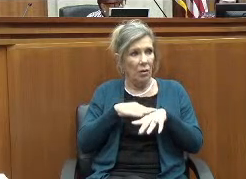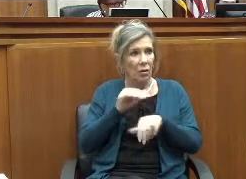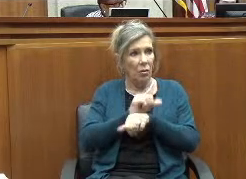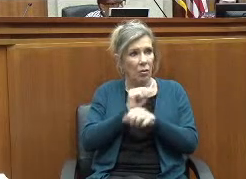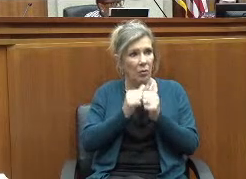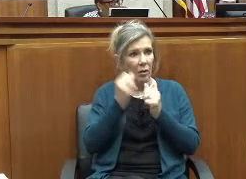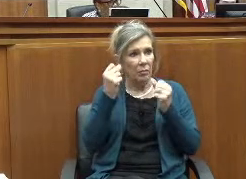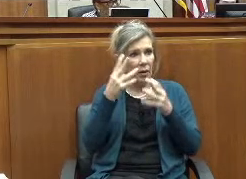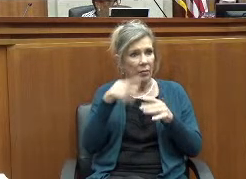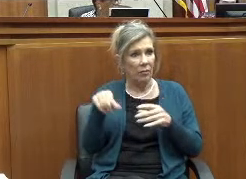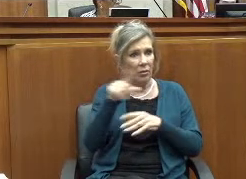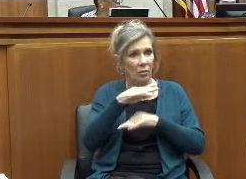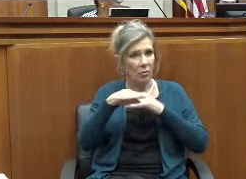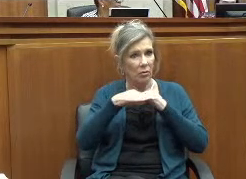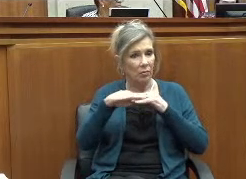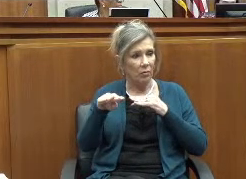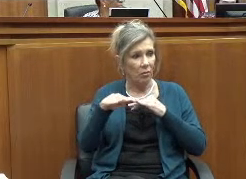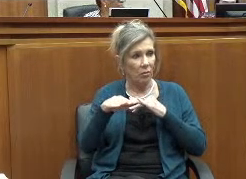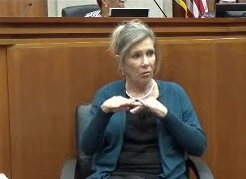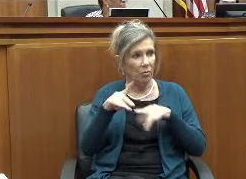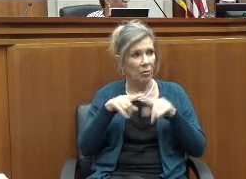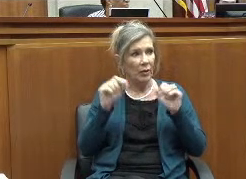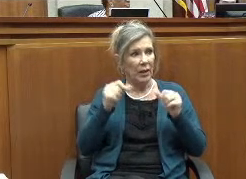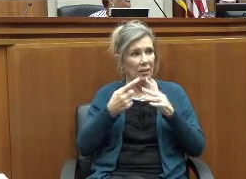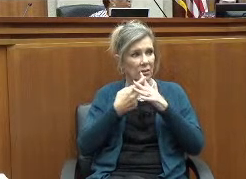But we can begin a process of trying to work through